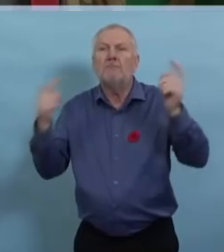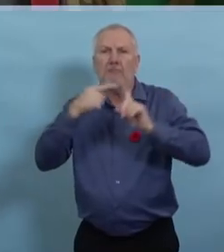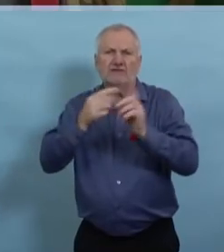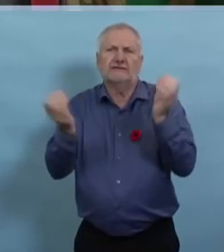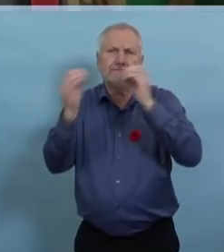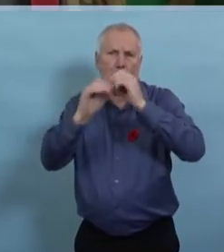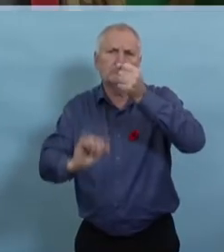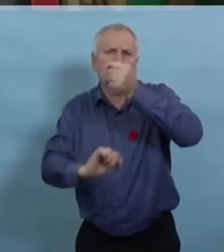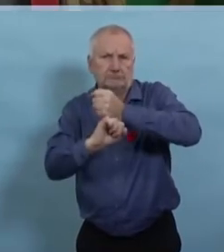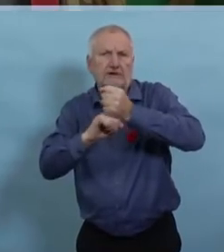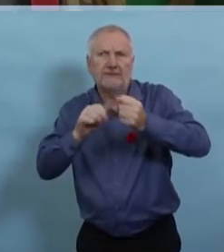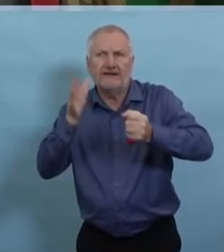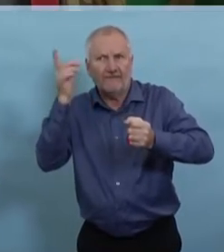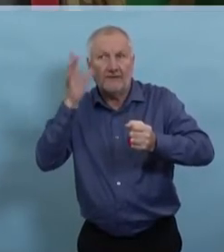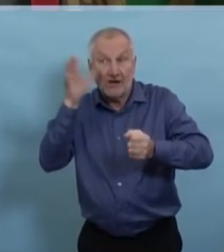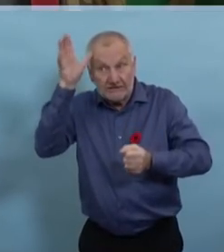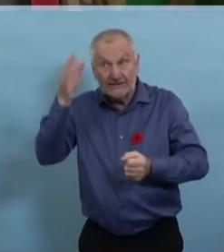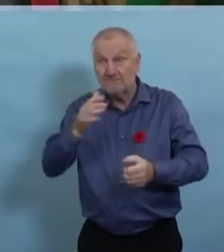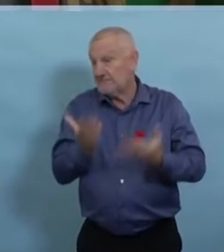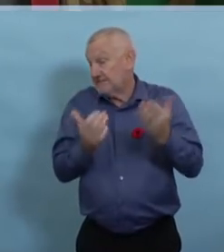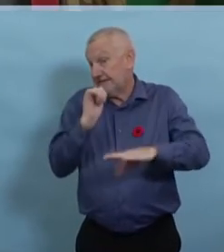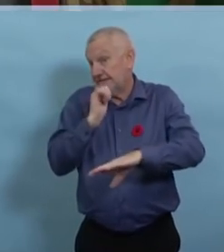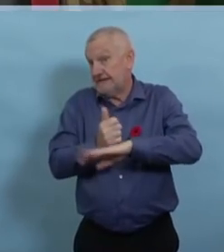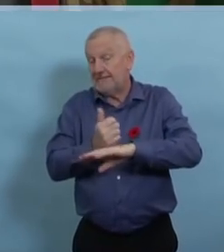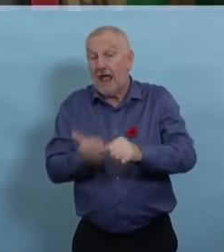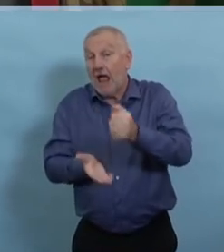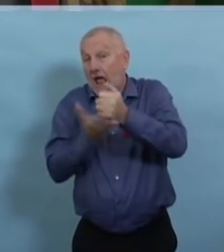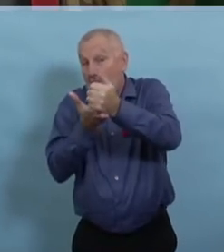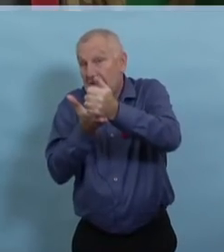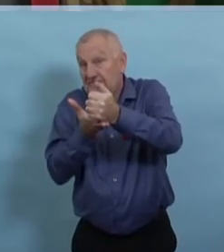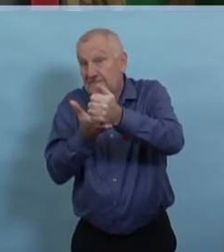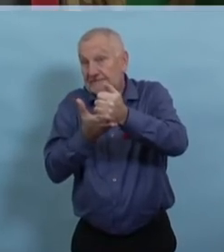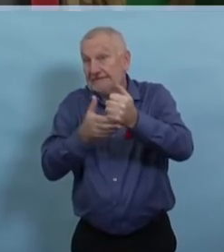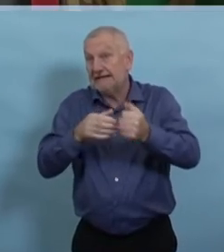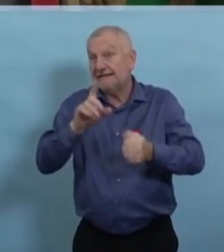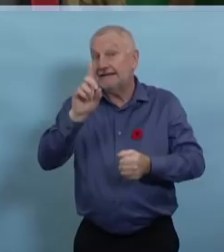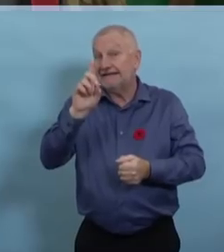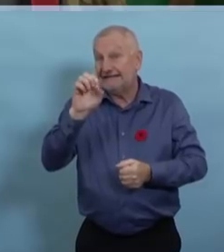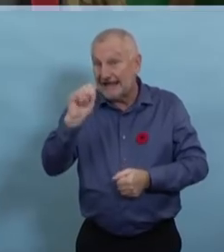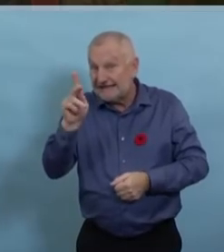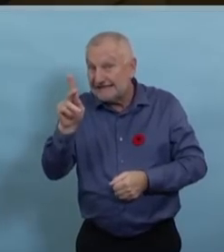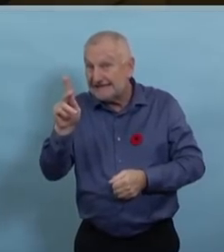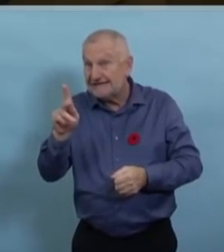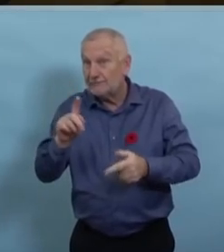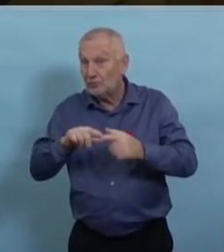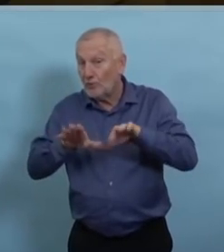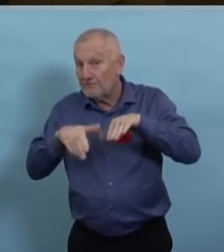desk where parents can receive some additional information and supports around remote learning.